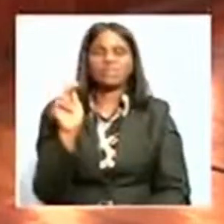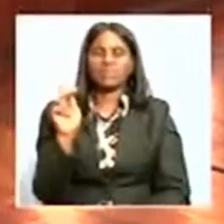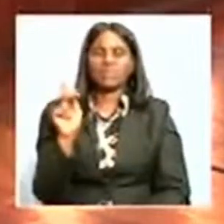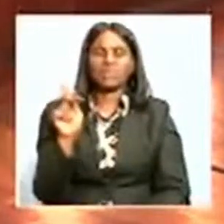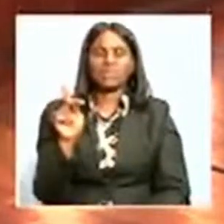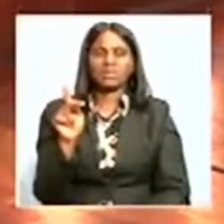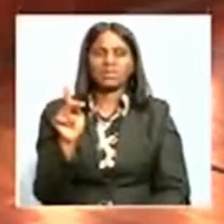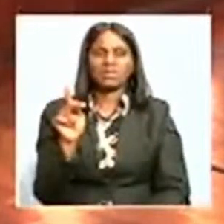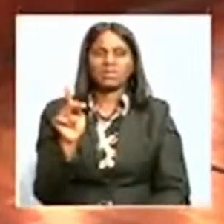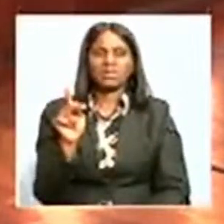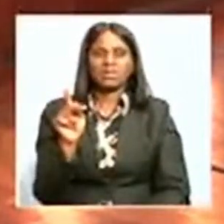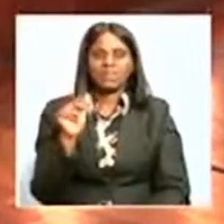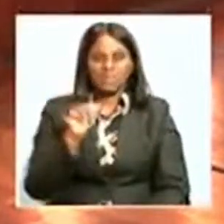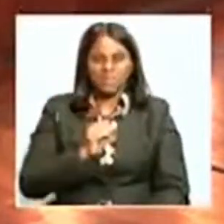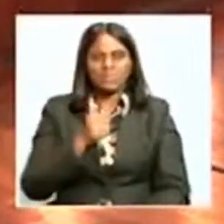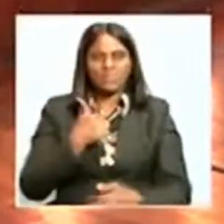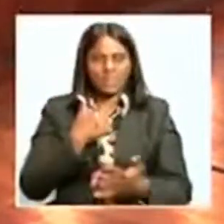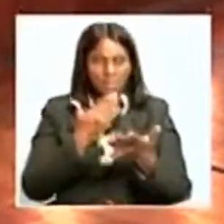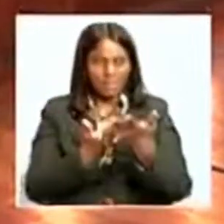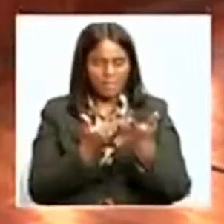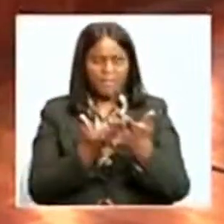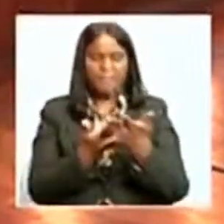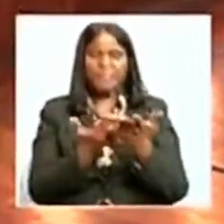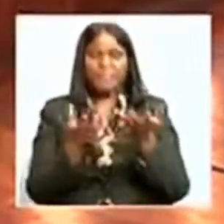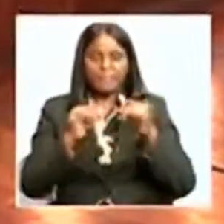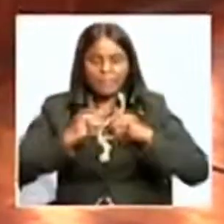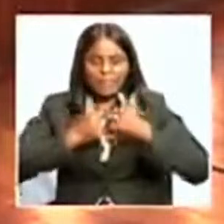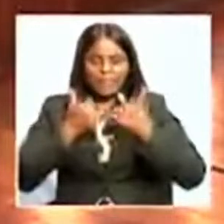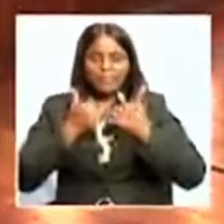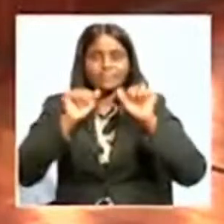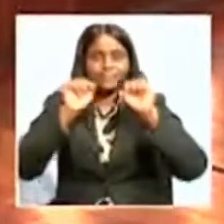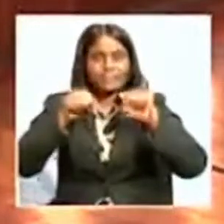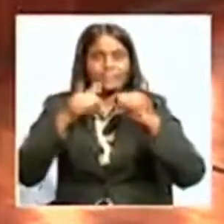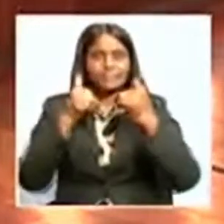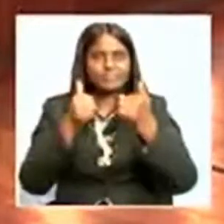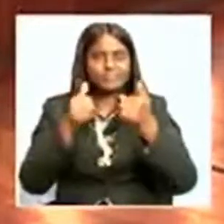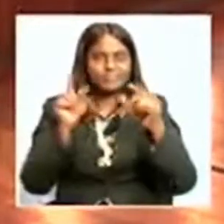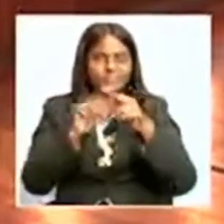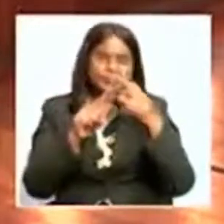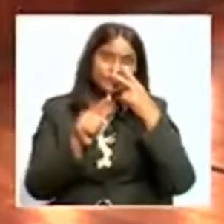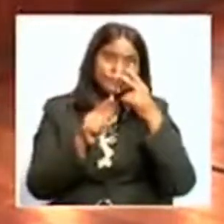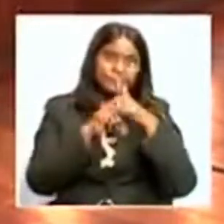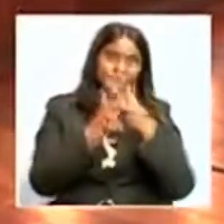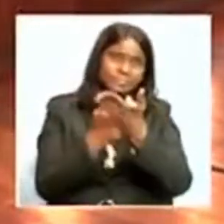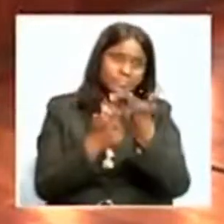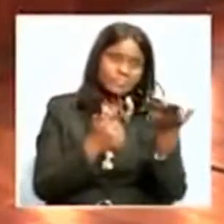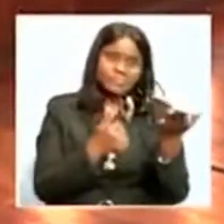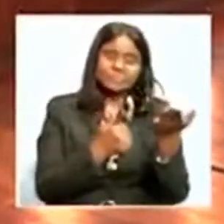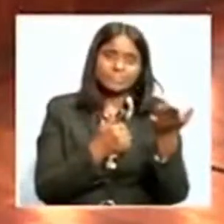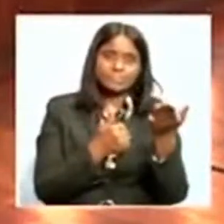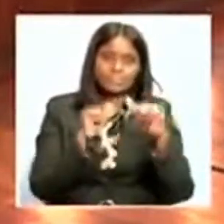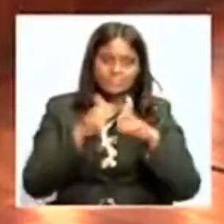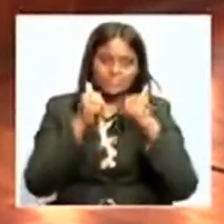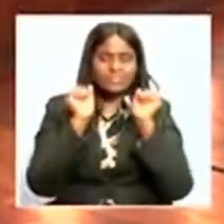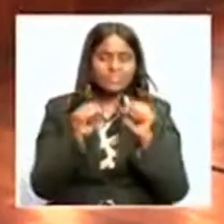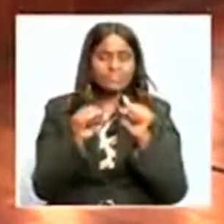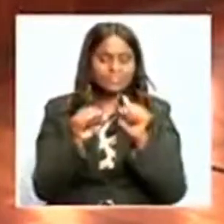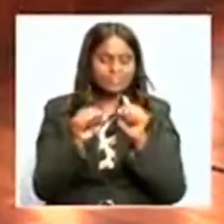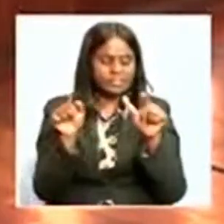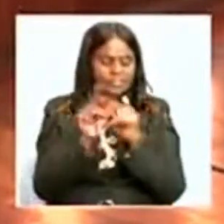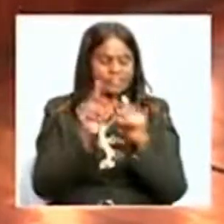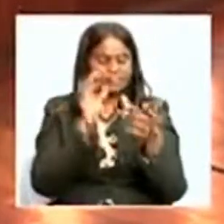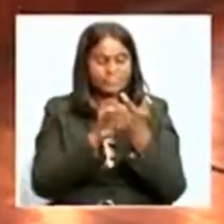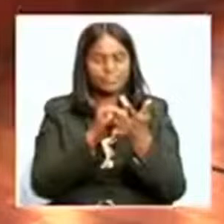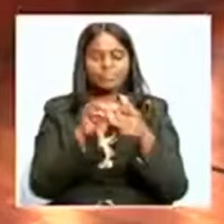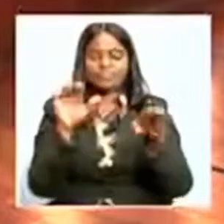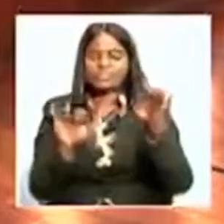So now, when we are coming up with these laws, are we able to see how we can put up